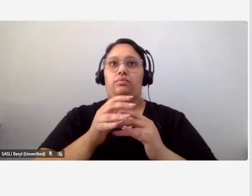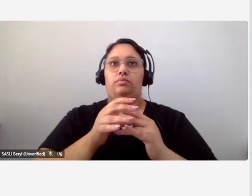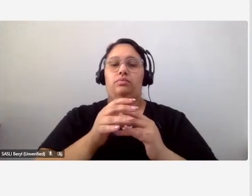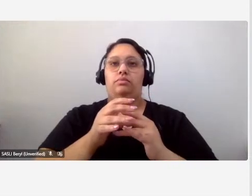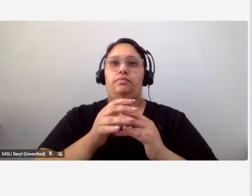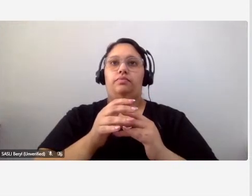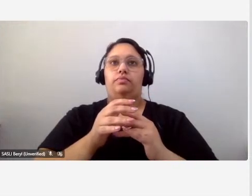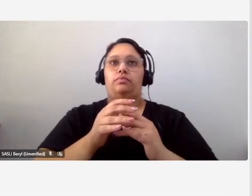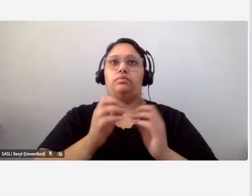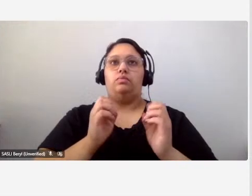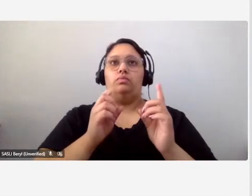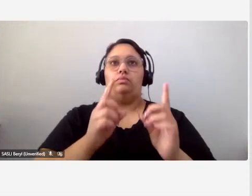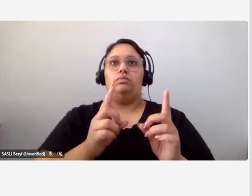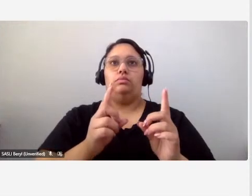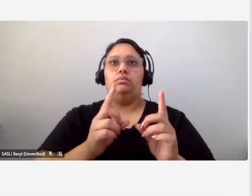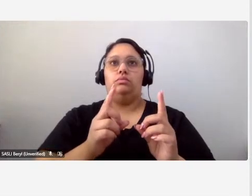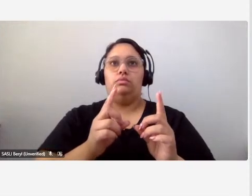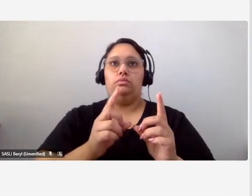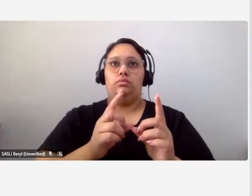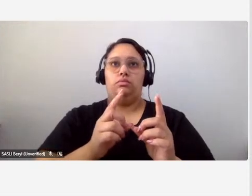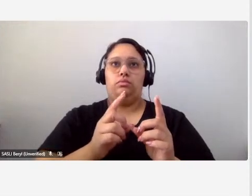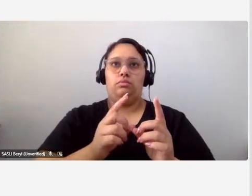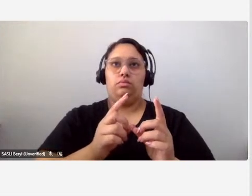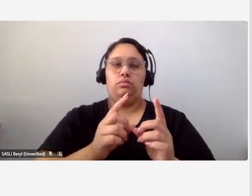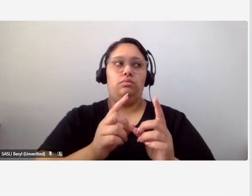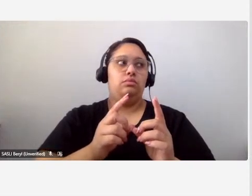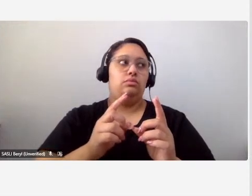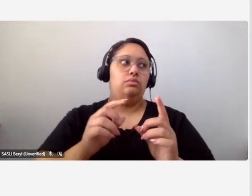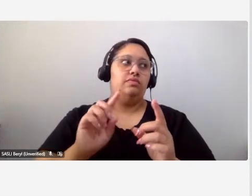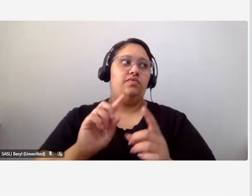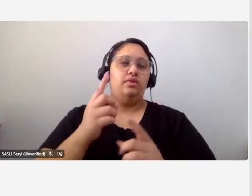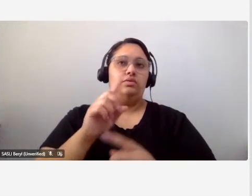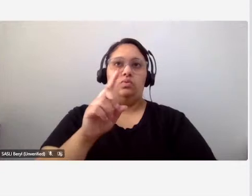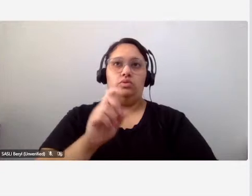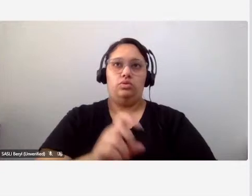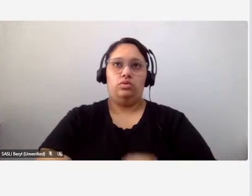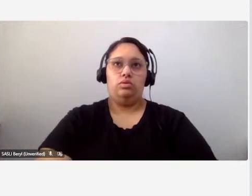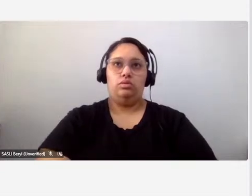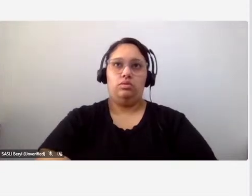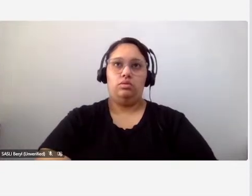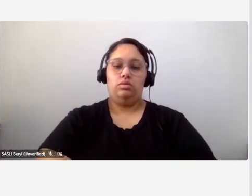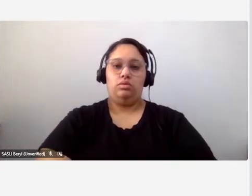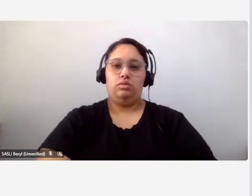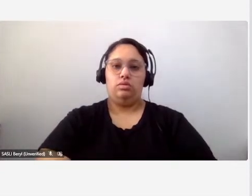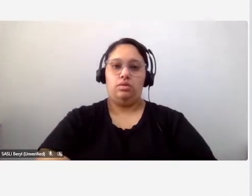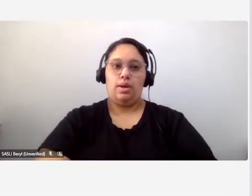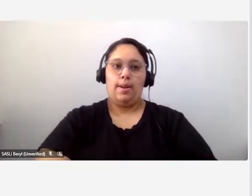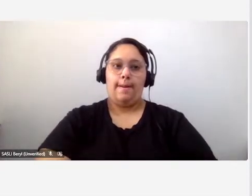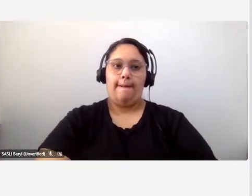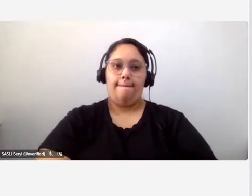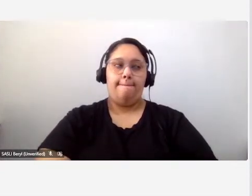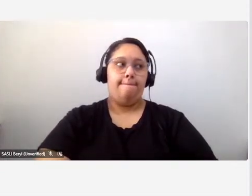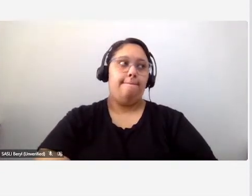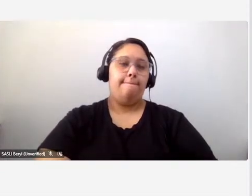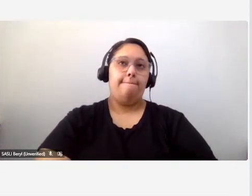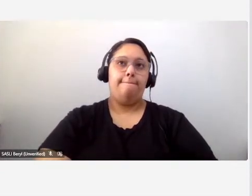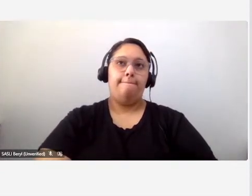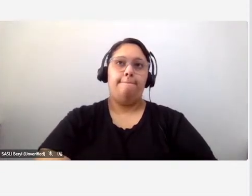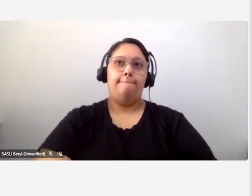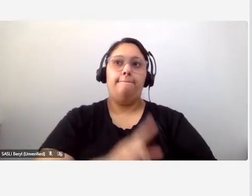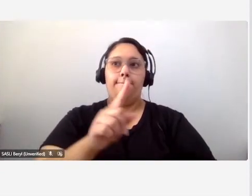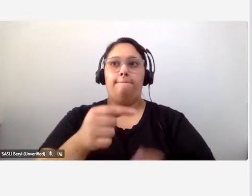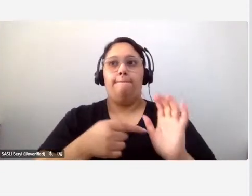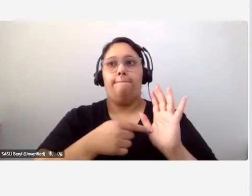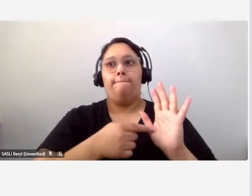of education? That's the first question. In the same paragraph, you